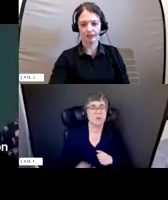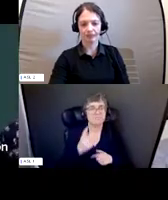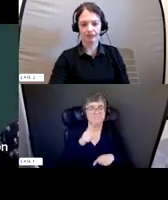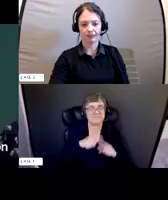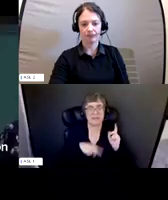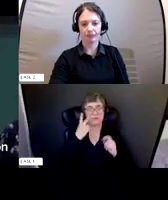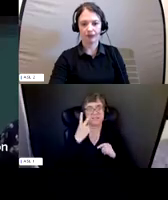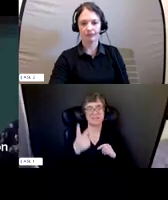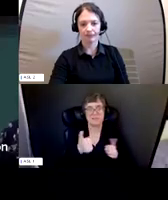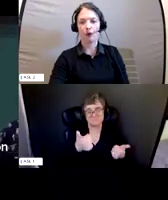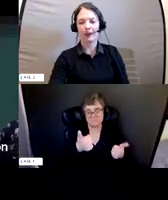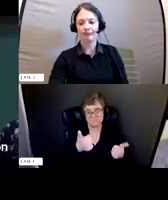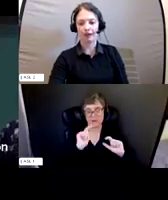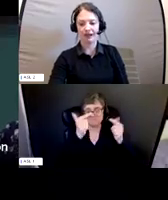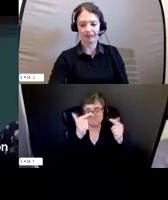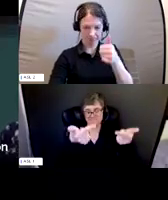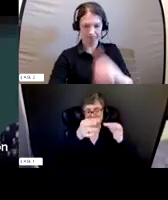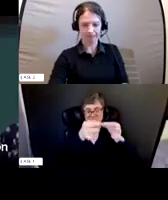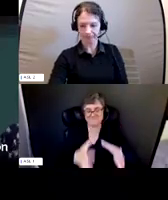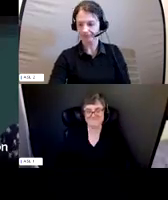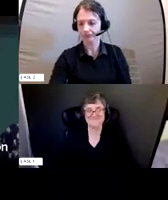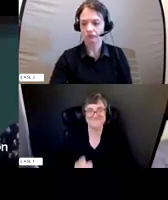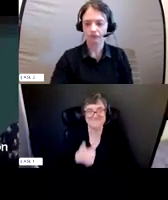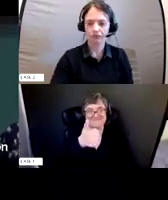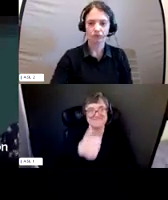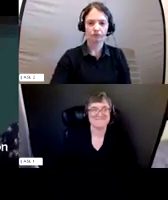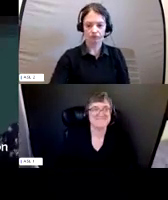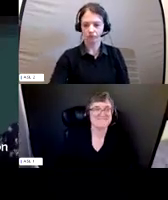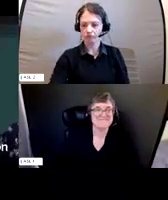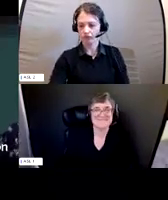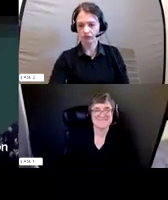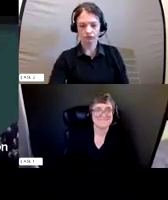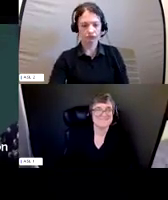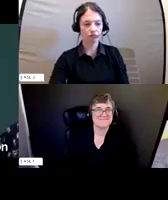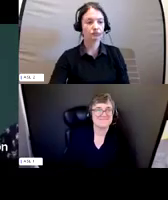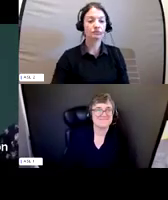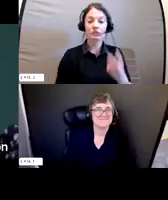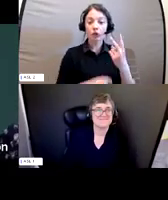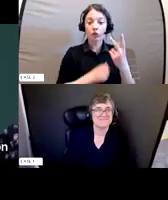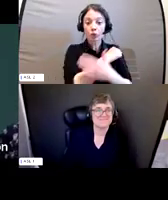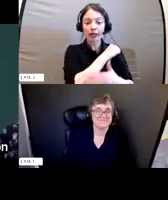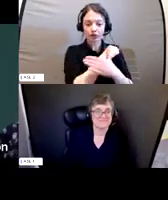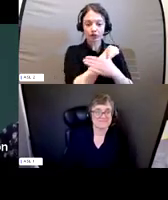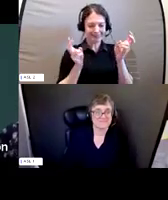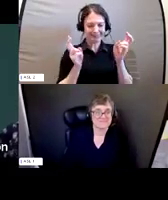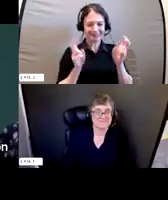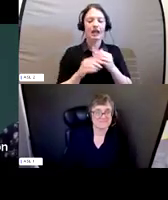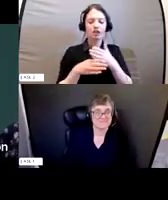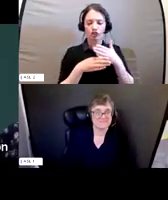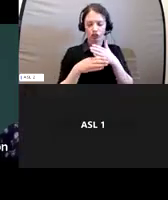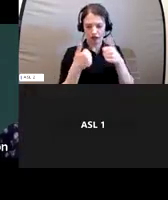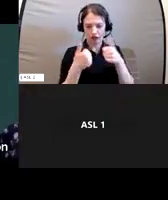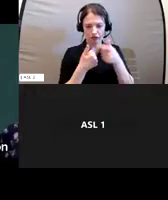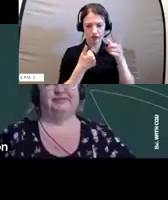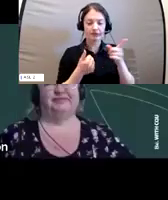So our presentation today is called Two Countries, Shared Challenges, the Coercive Control of Older People Through an Australian